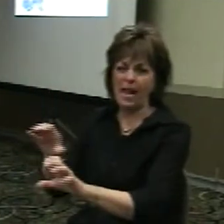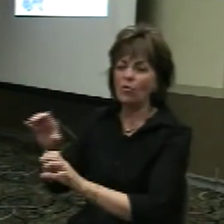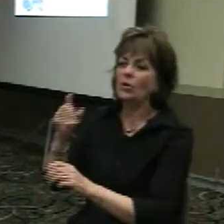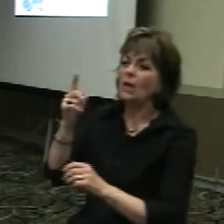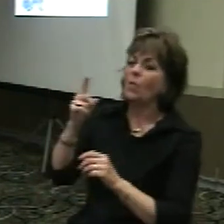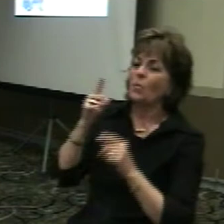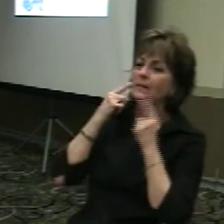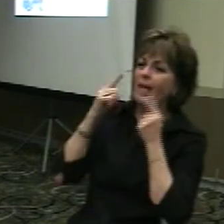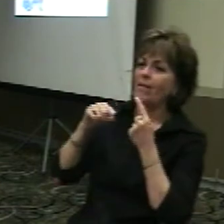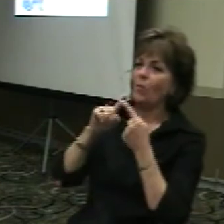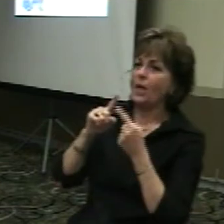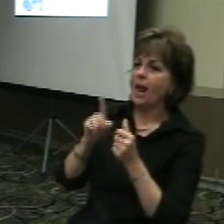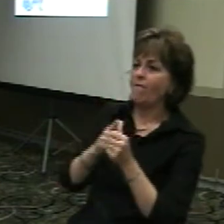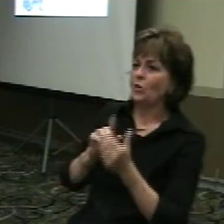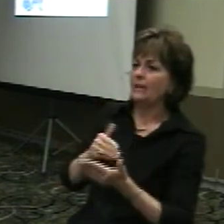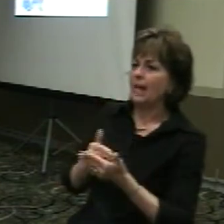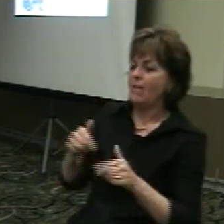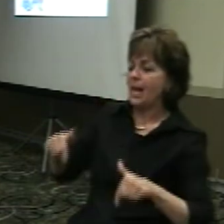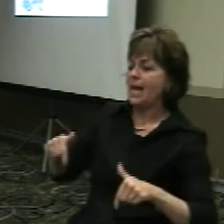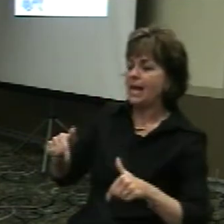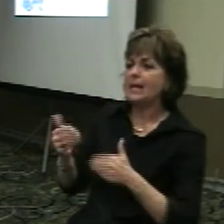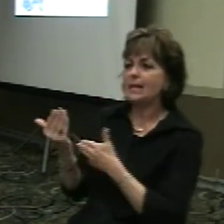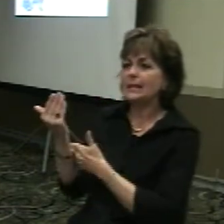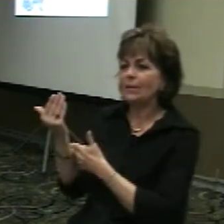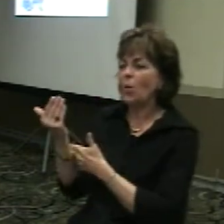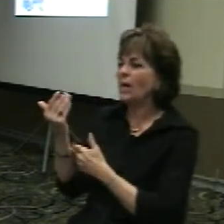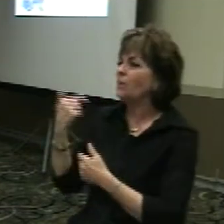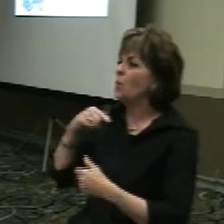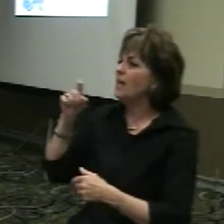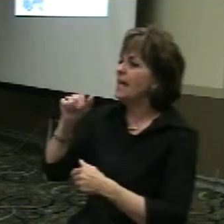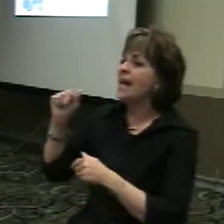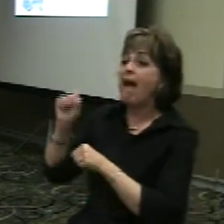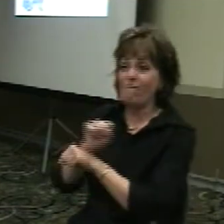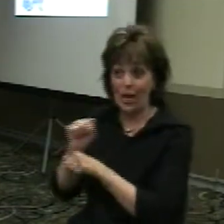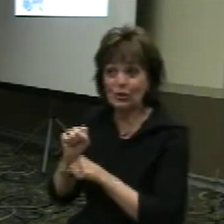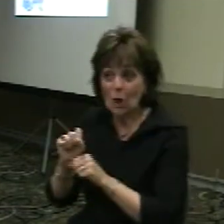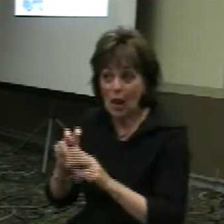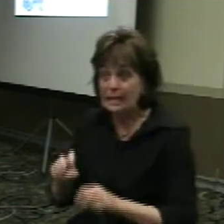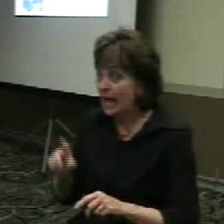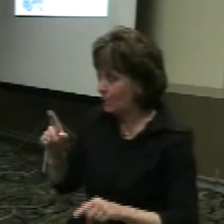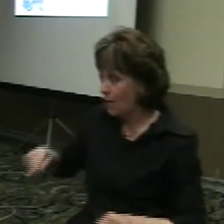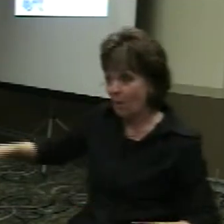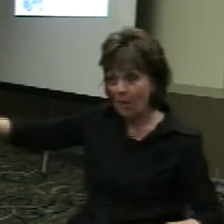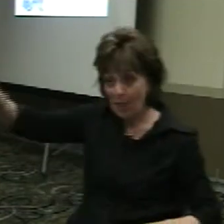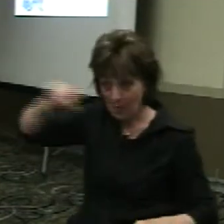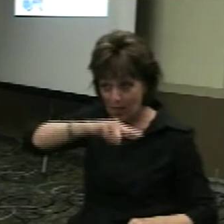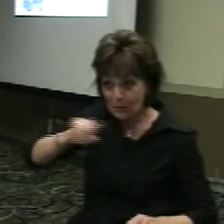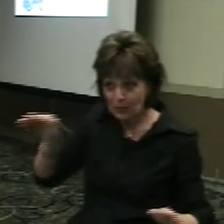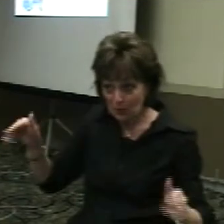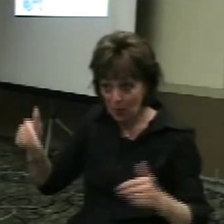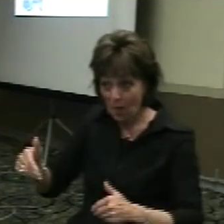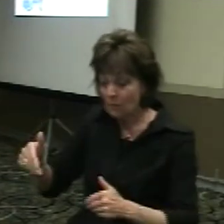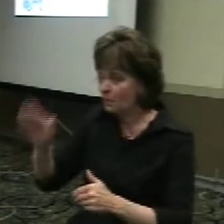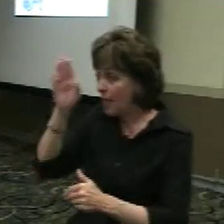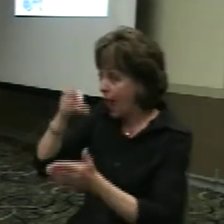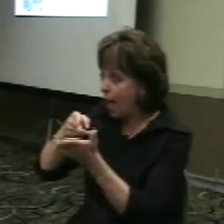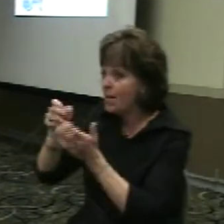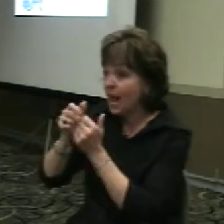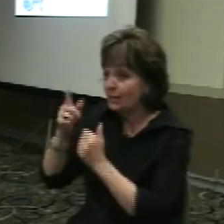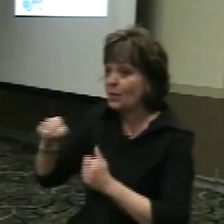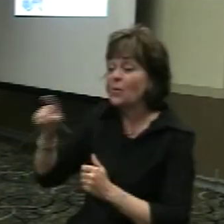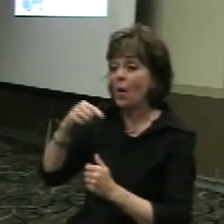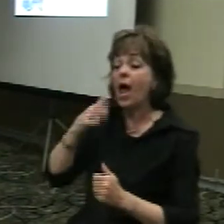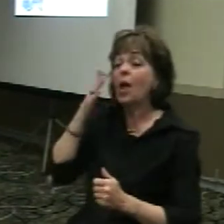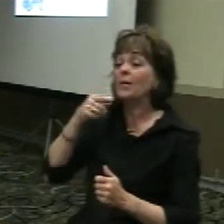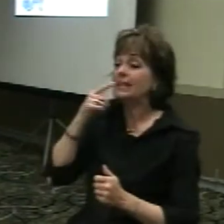Somebody was laughing when I first came in this morning that we need a functional assessment, meaning the people in this room. And I'll be really honest with you. I'd say